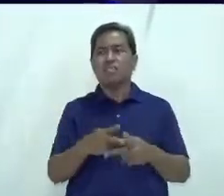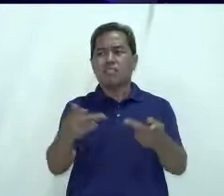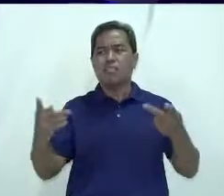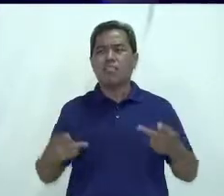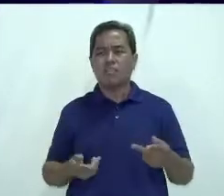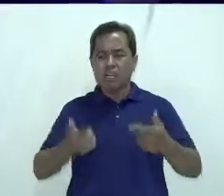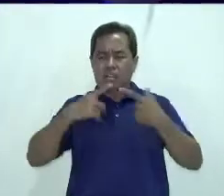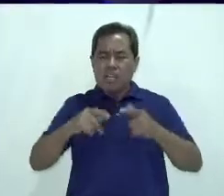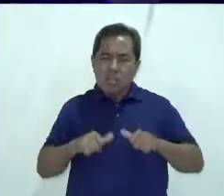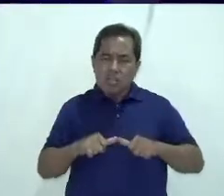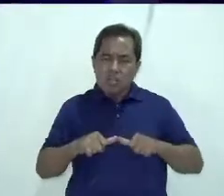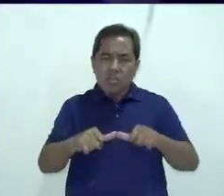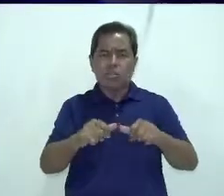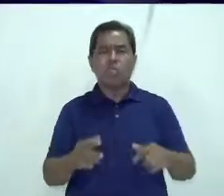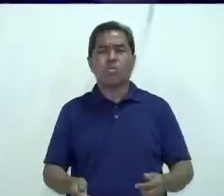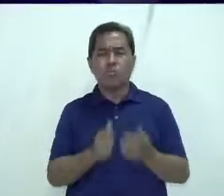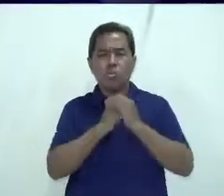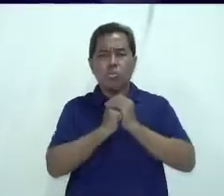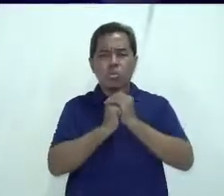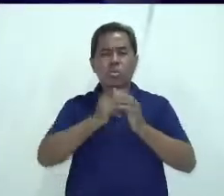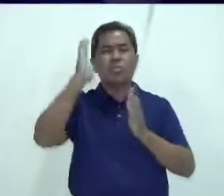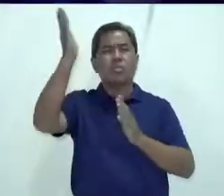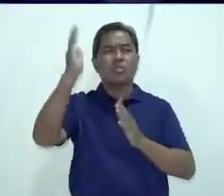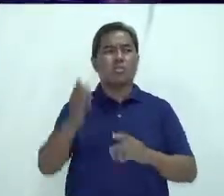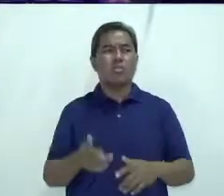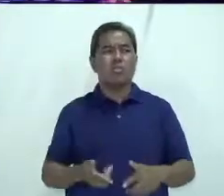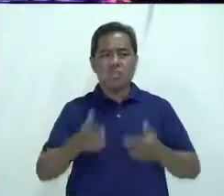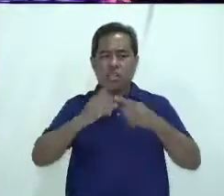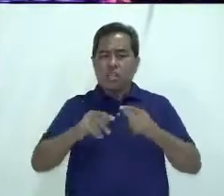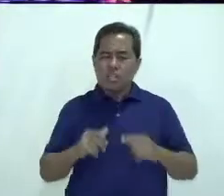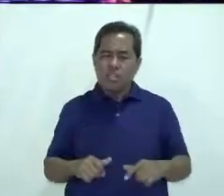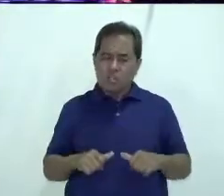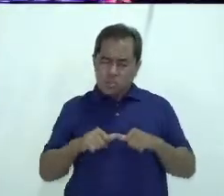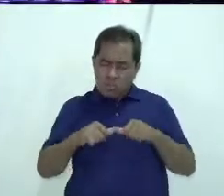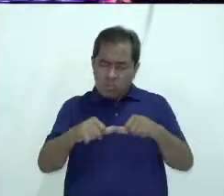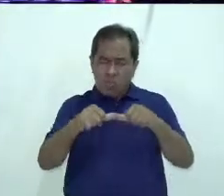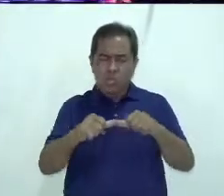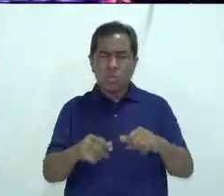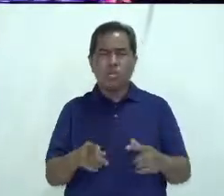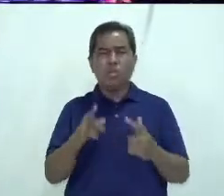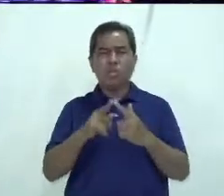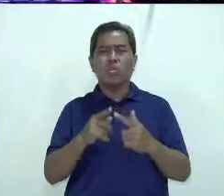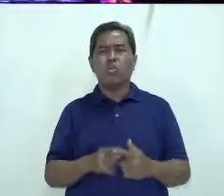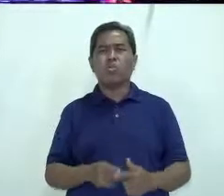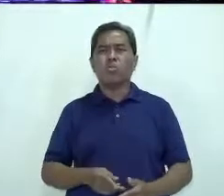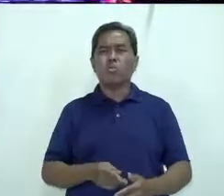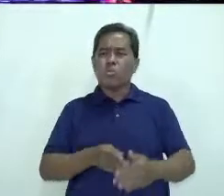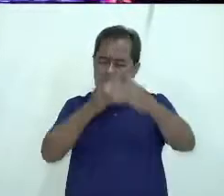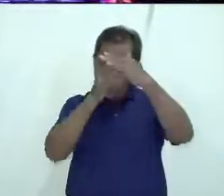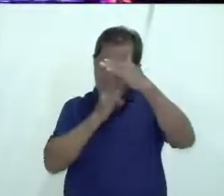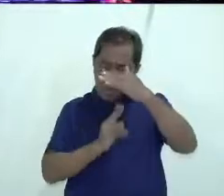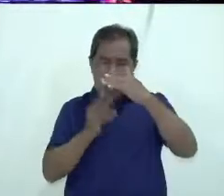Let's continue to worship him. Let's continue to revel in his presence.